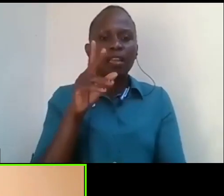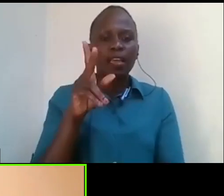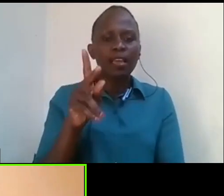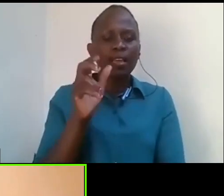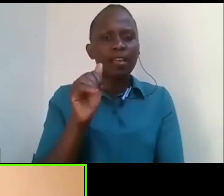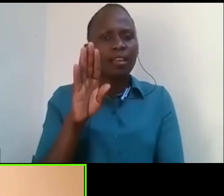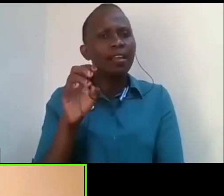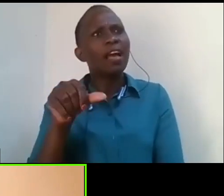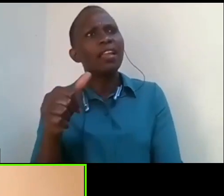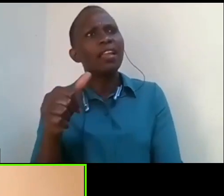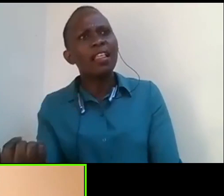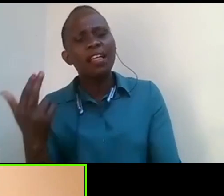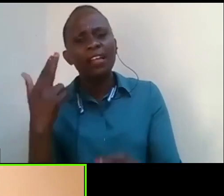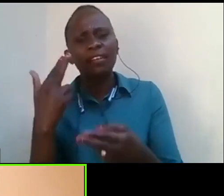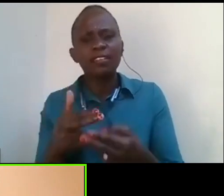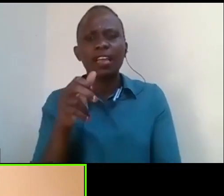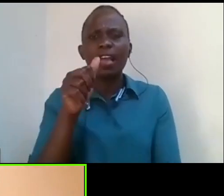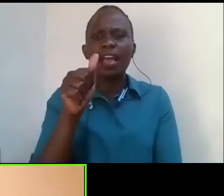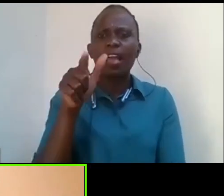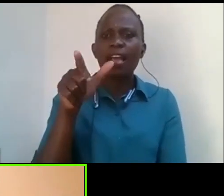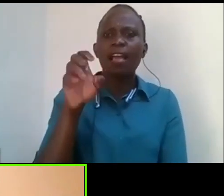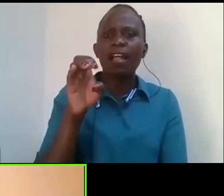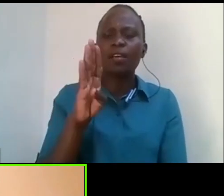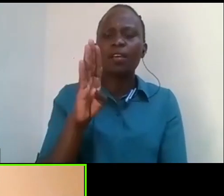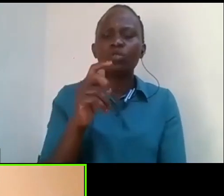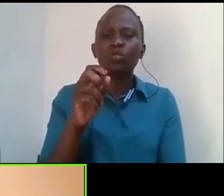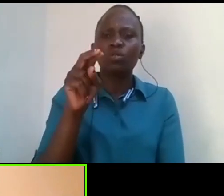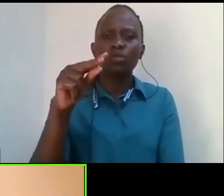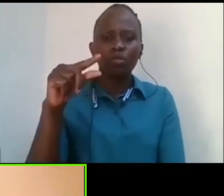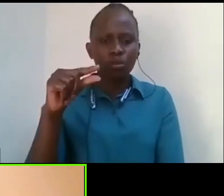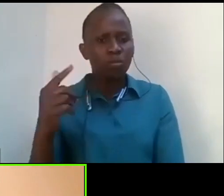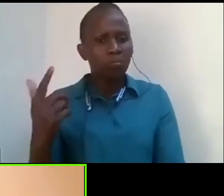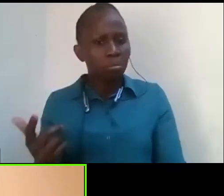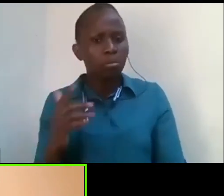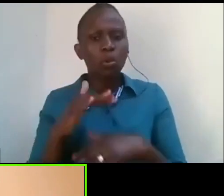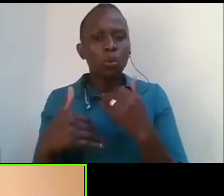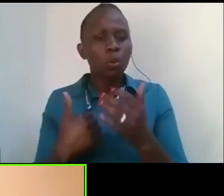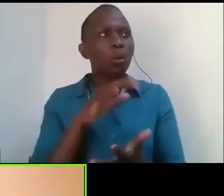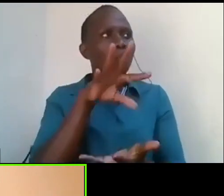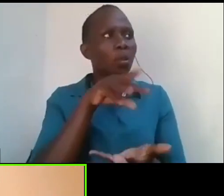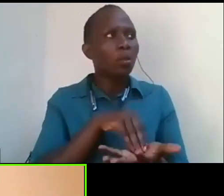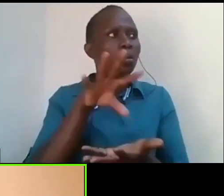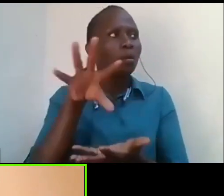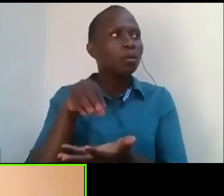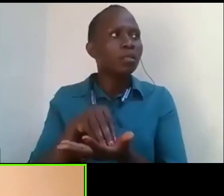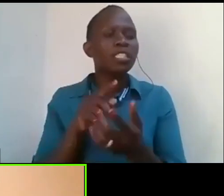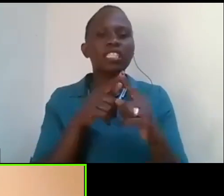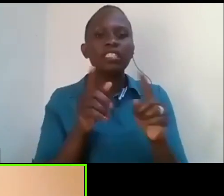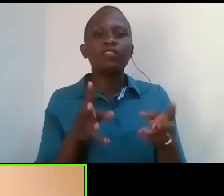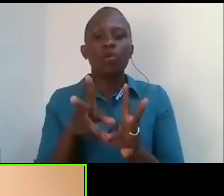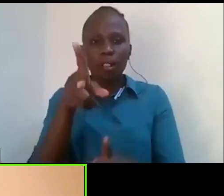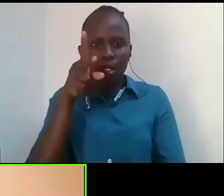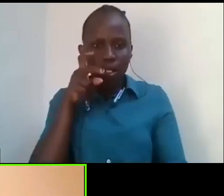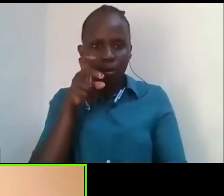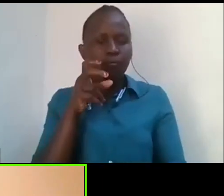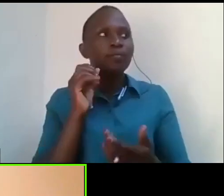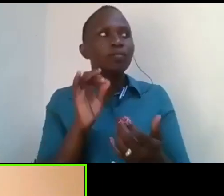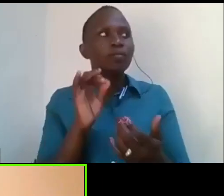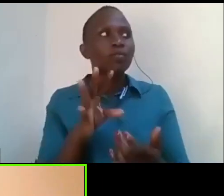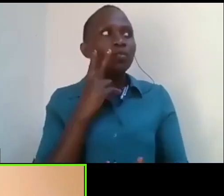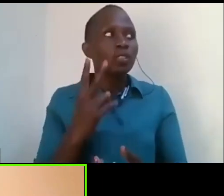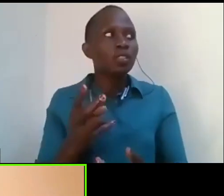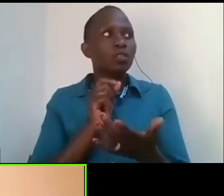person from Aleptong. I think all of you are going to capture these thoughts in a very different way. And if I was to look at your notes, you realize each